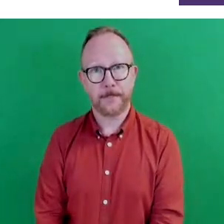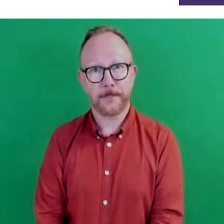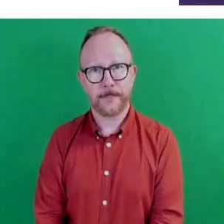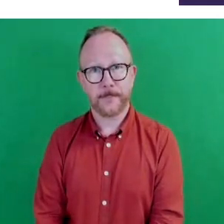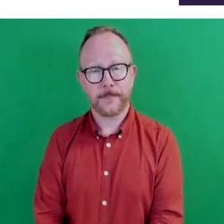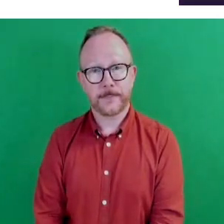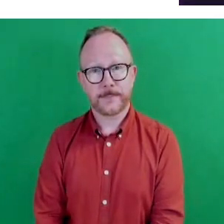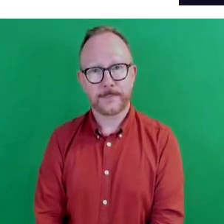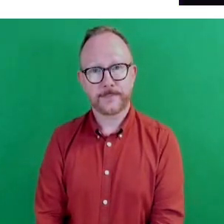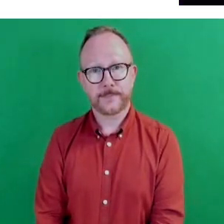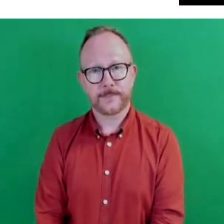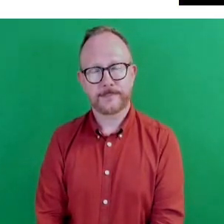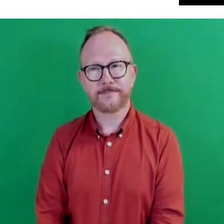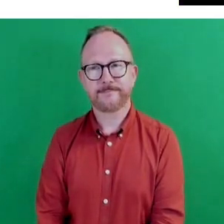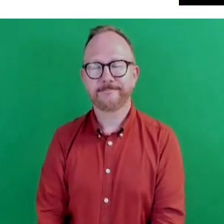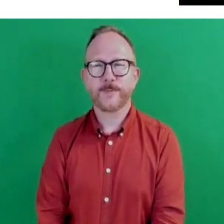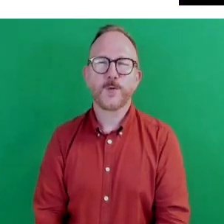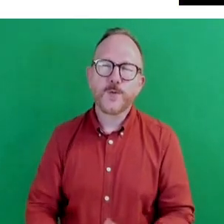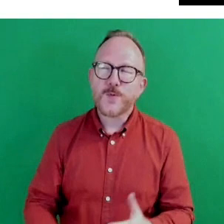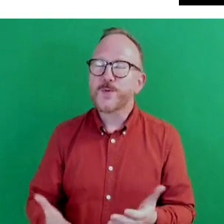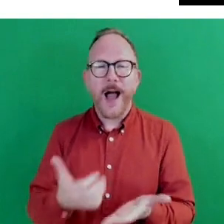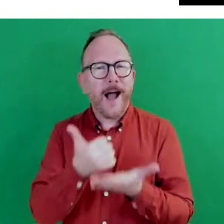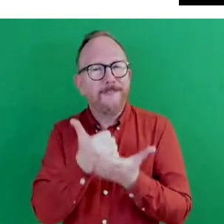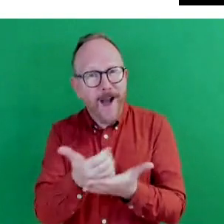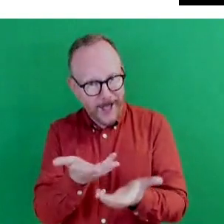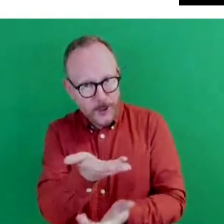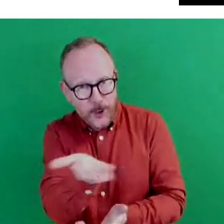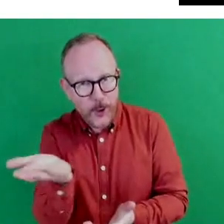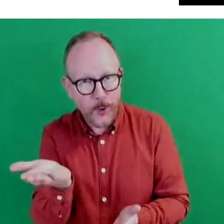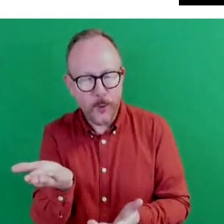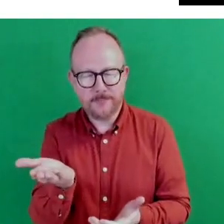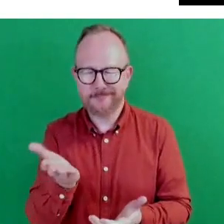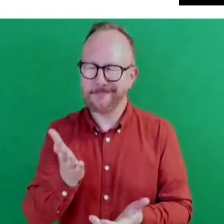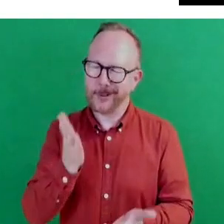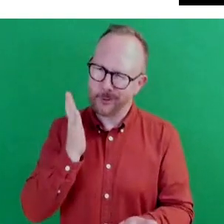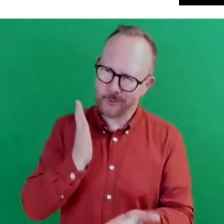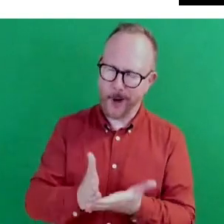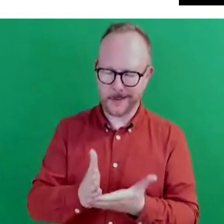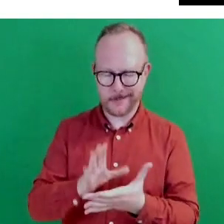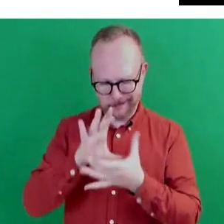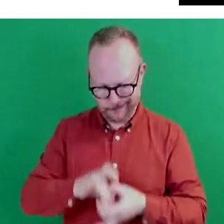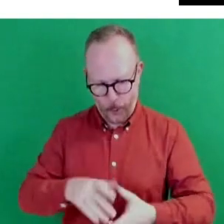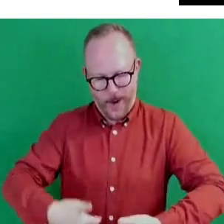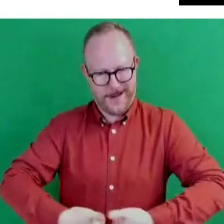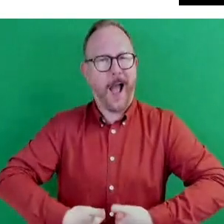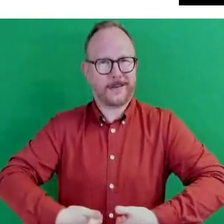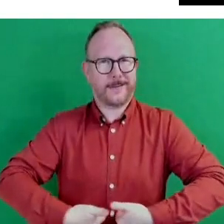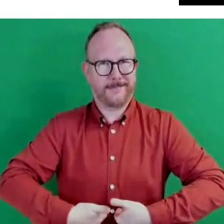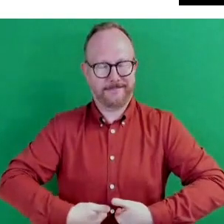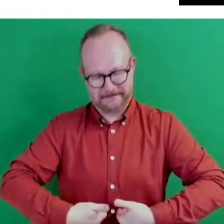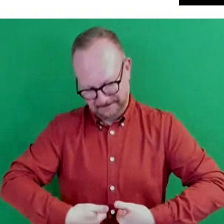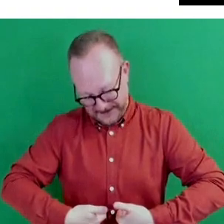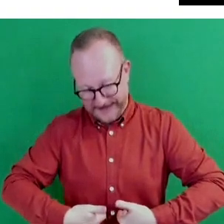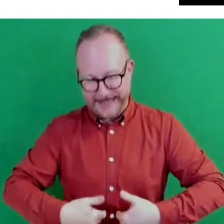My words of advice would be to trust your gut, and even when sometimes the training might be quite